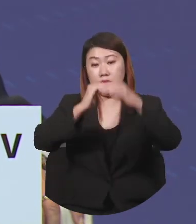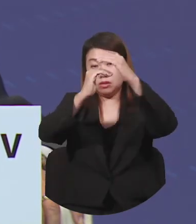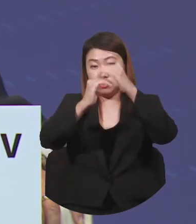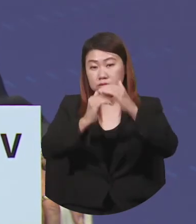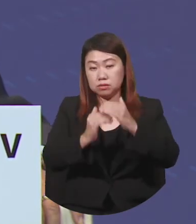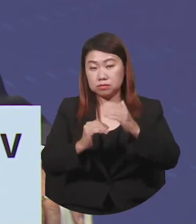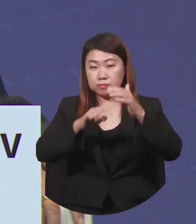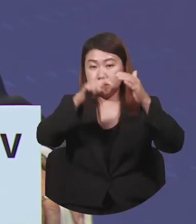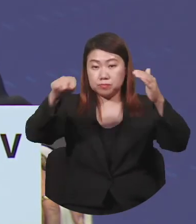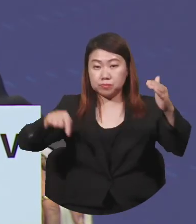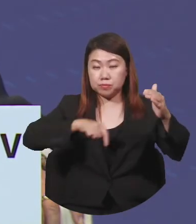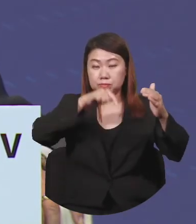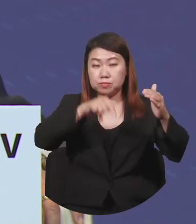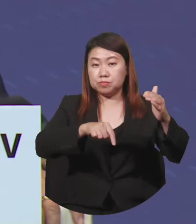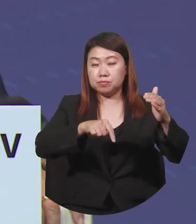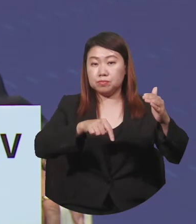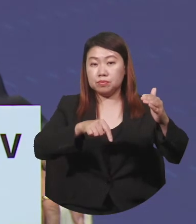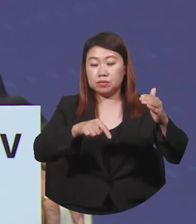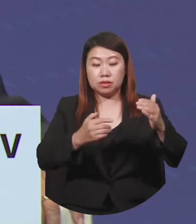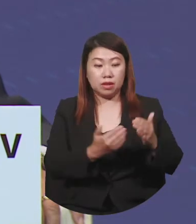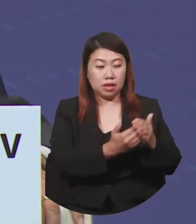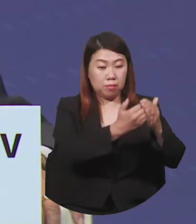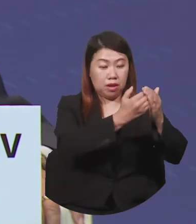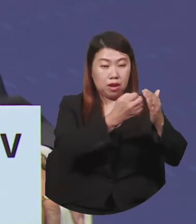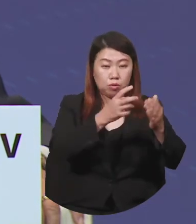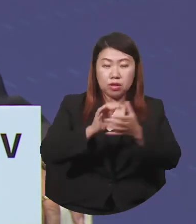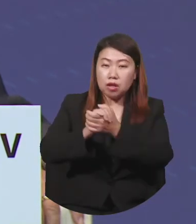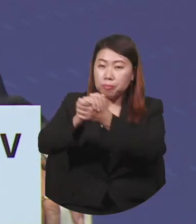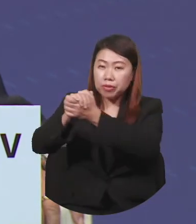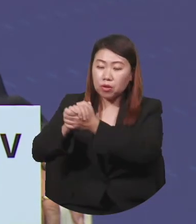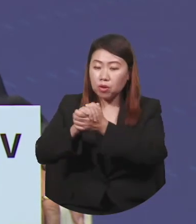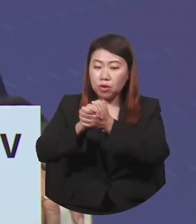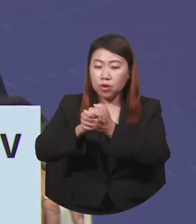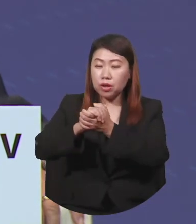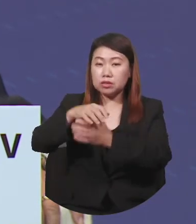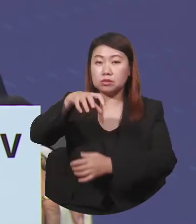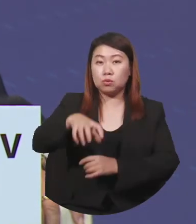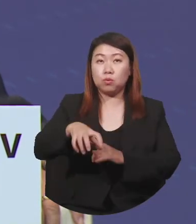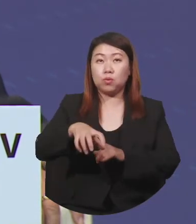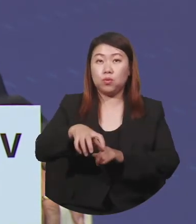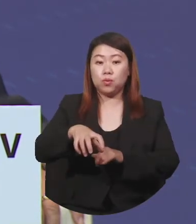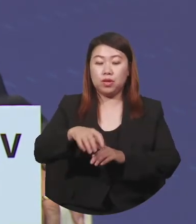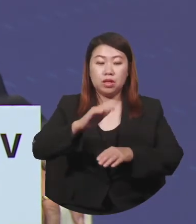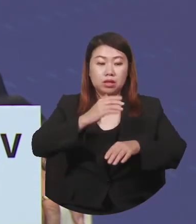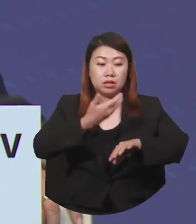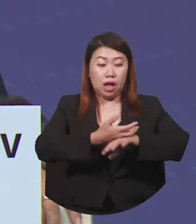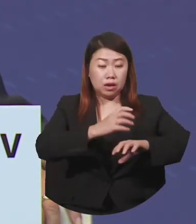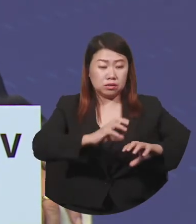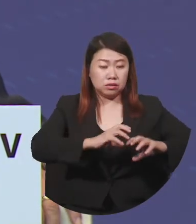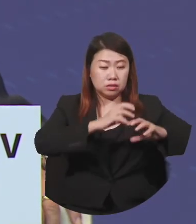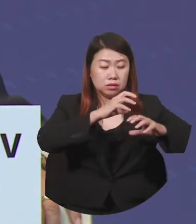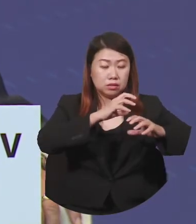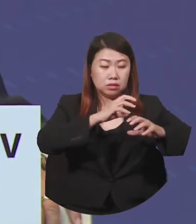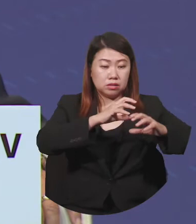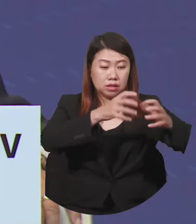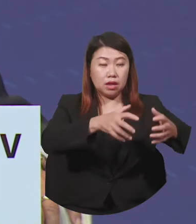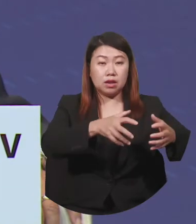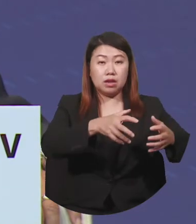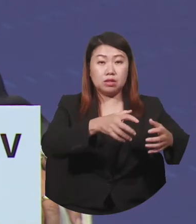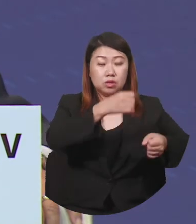creating a development cooperation office across overseeing the different regions. As a whole,